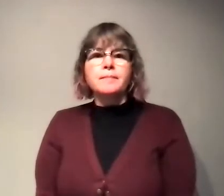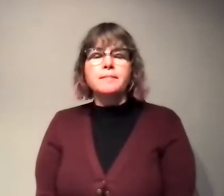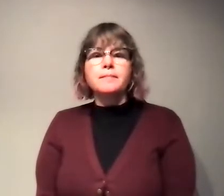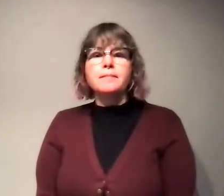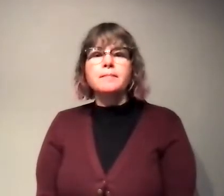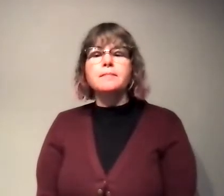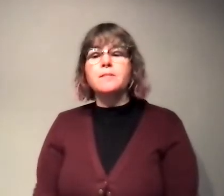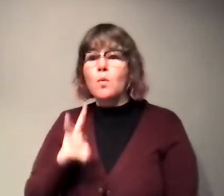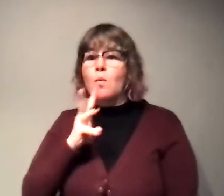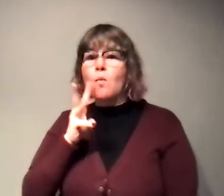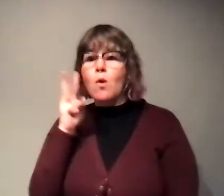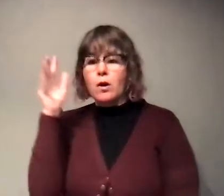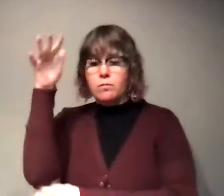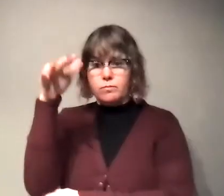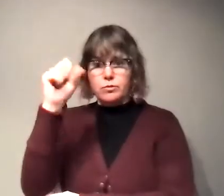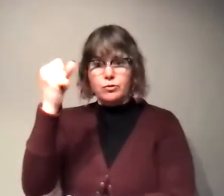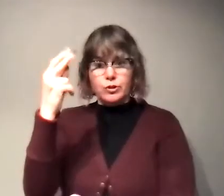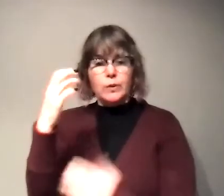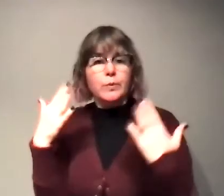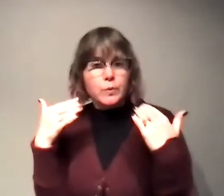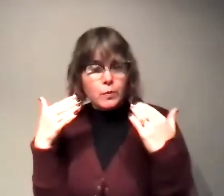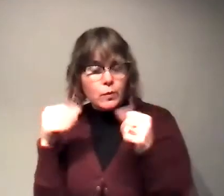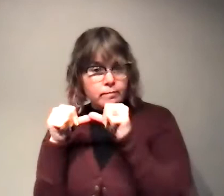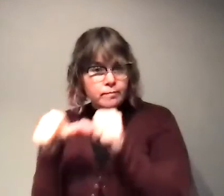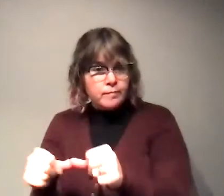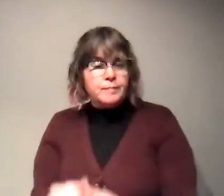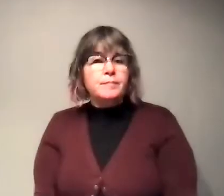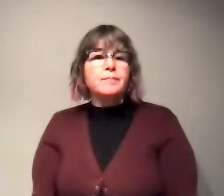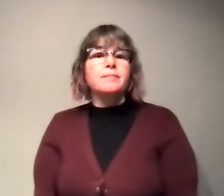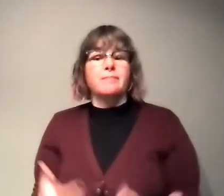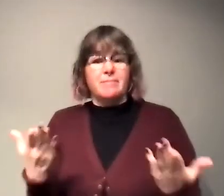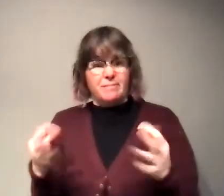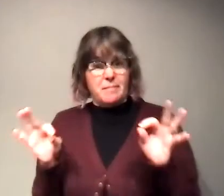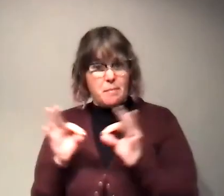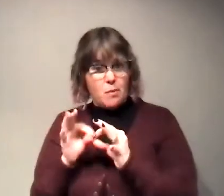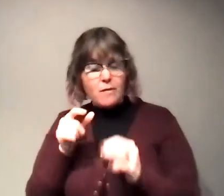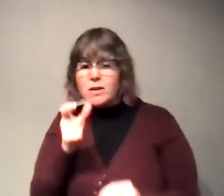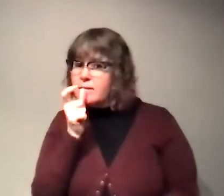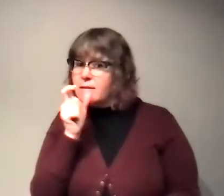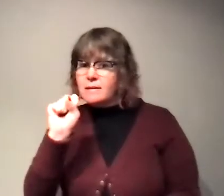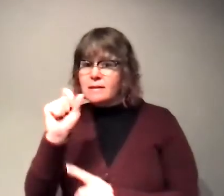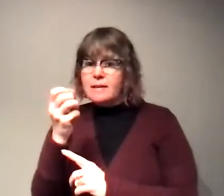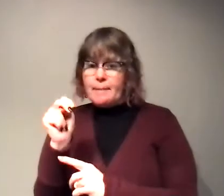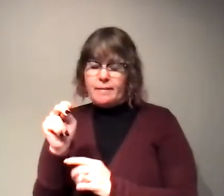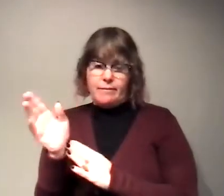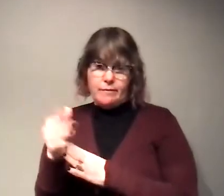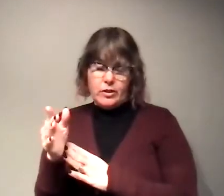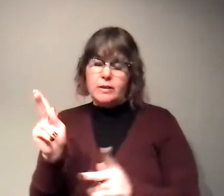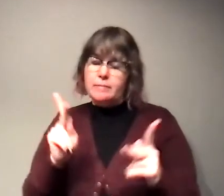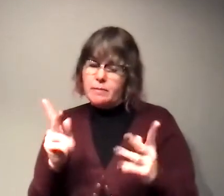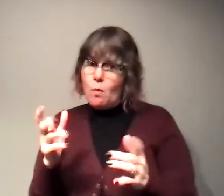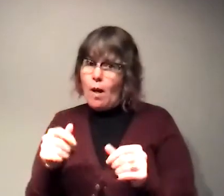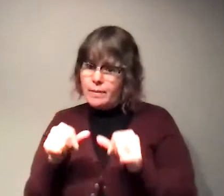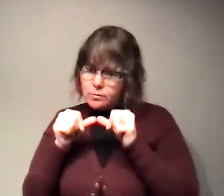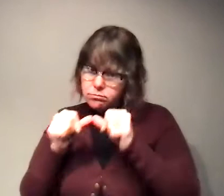the water, and so they help keep the water cool. And out here, that's really important for salmon because people really want the salmon to survive